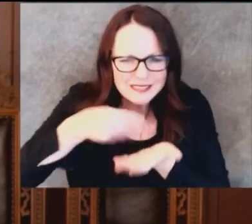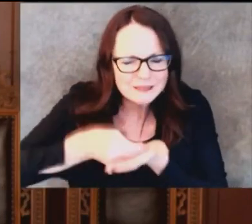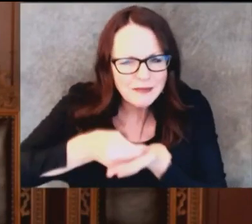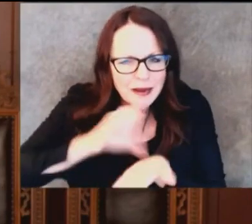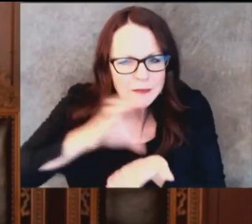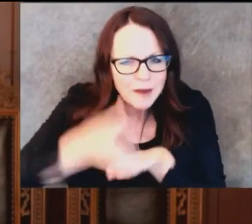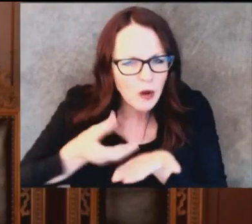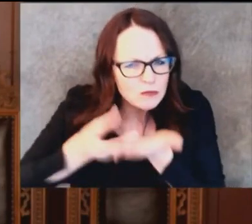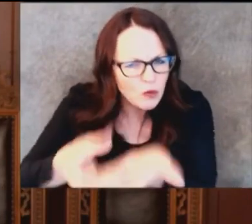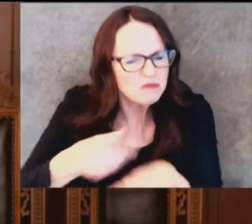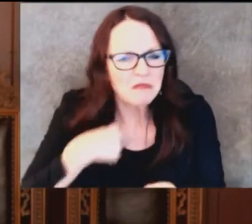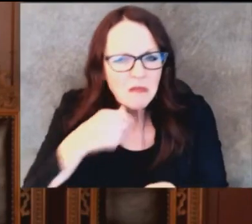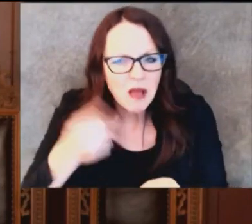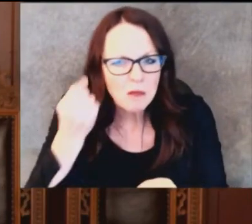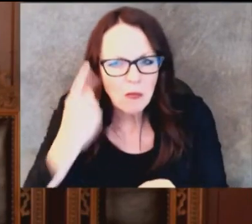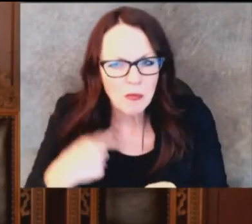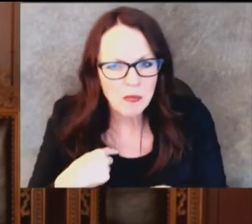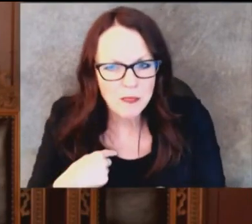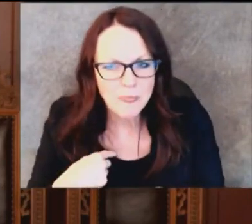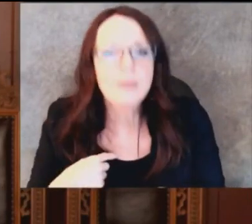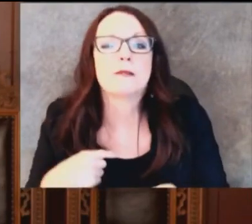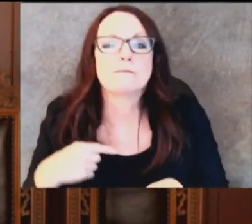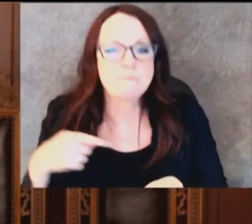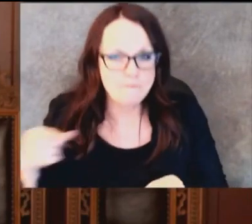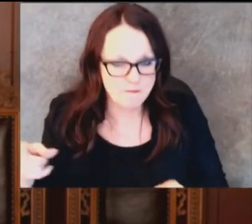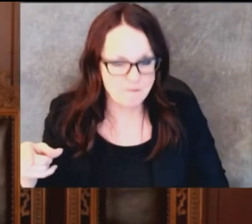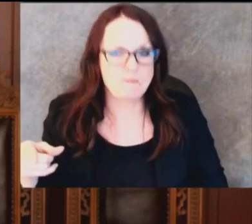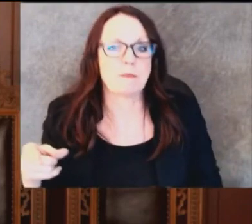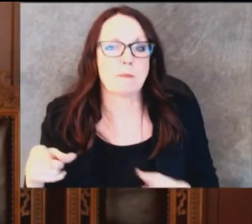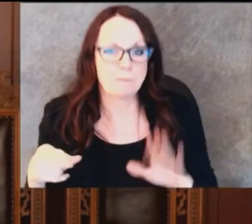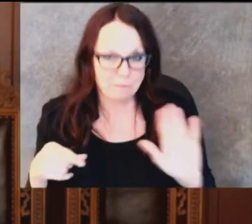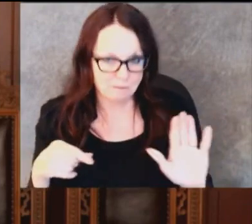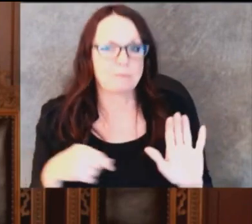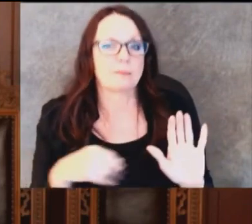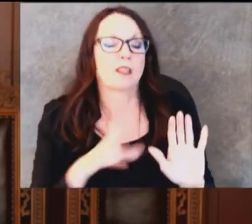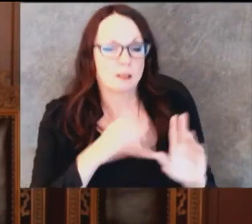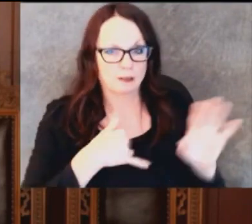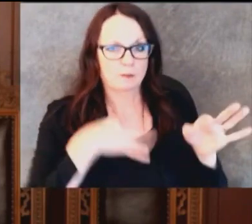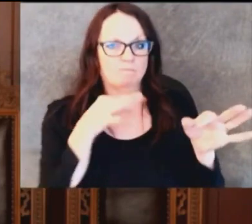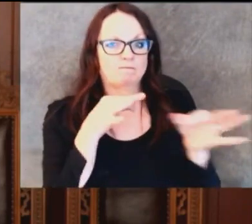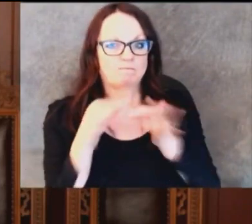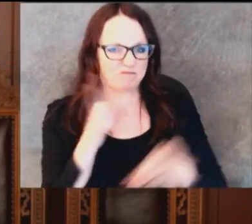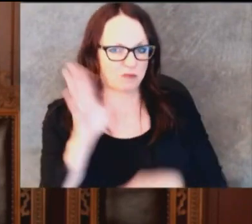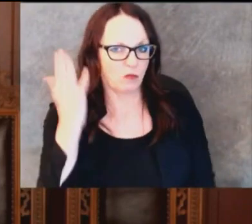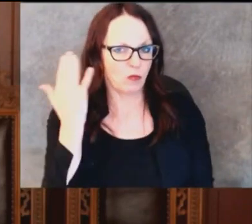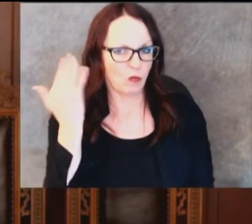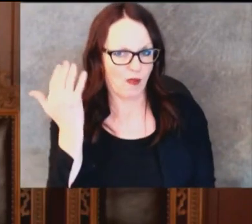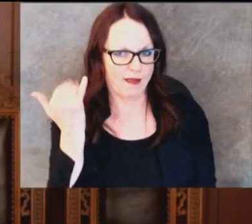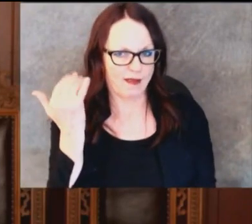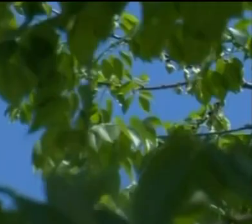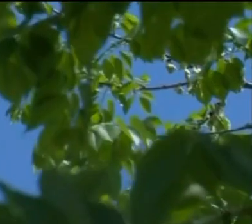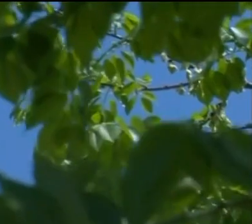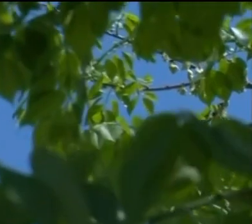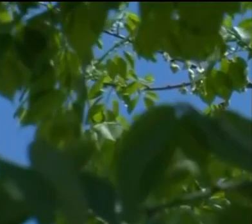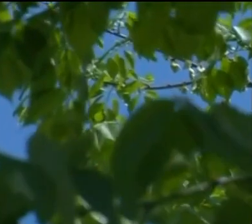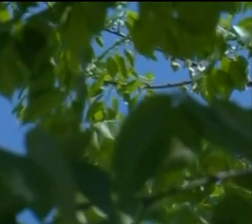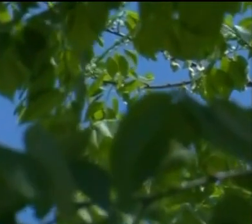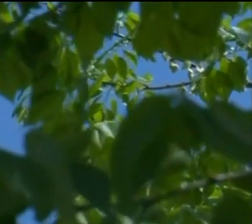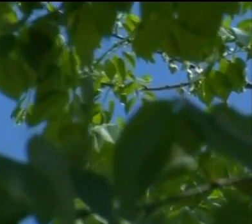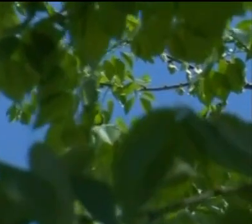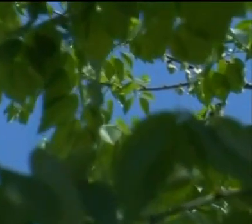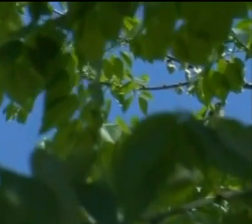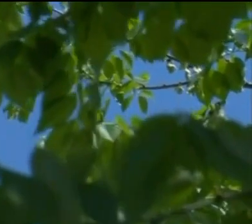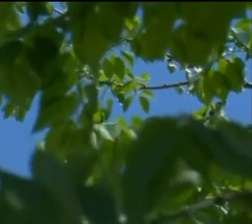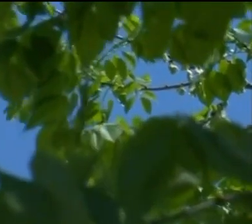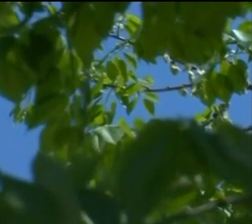area. Often people believe that they're taking a particular illegal substance, but fentanyl is mixed in with that substance. Phase 2